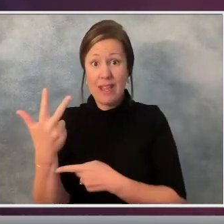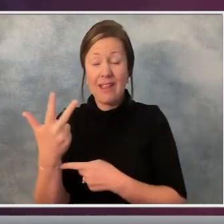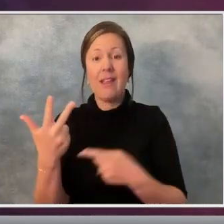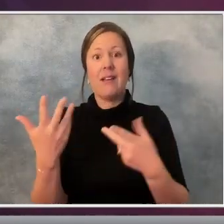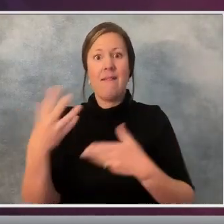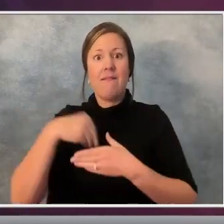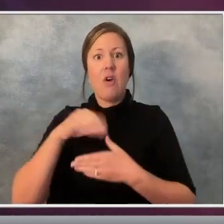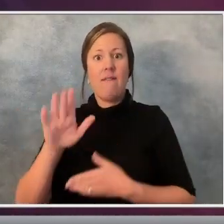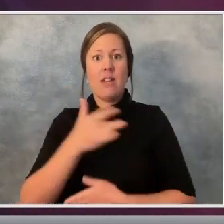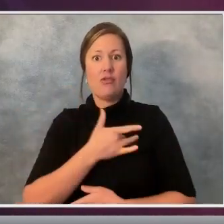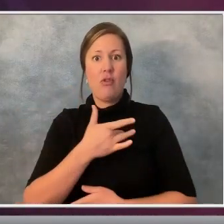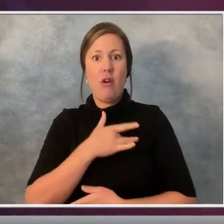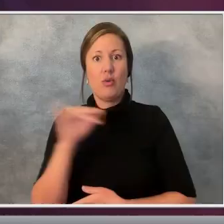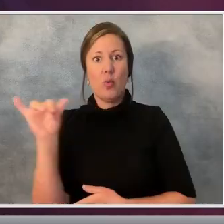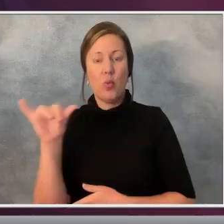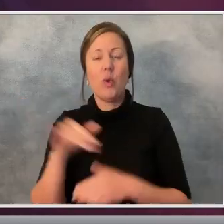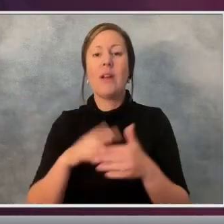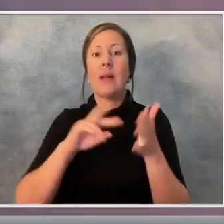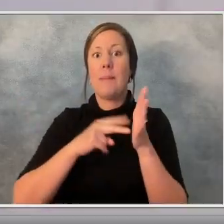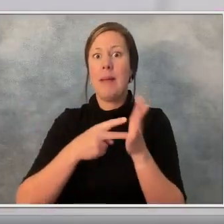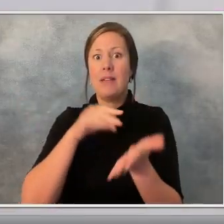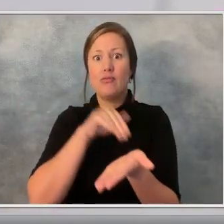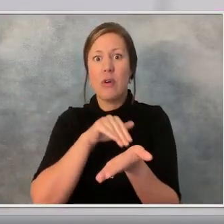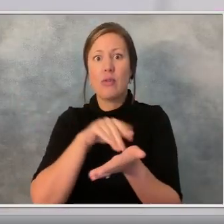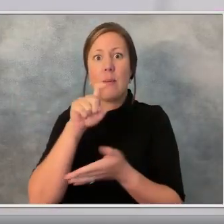work as a team to save his life.